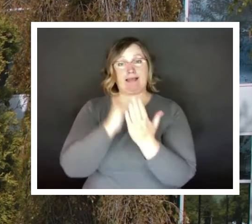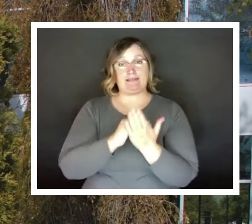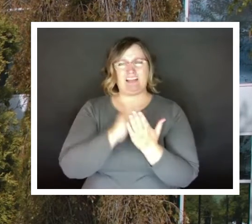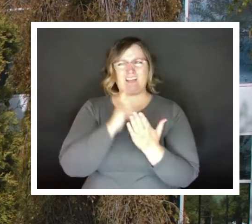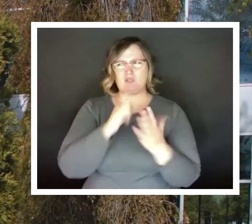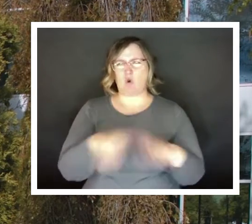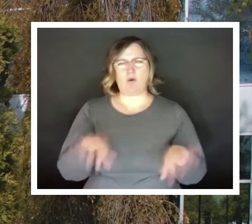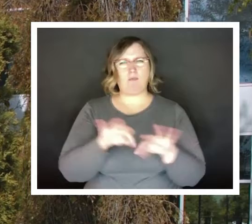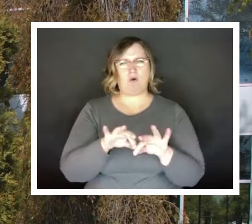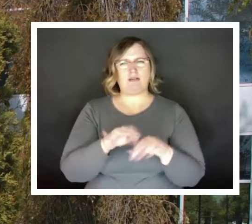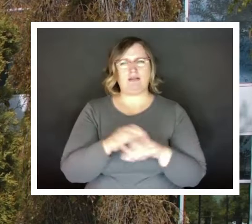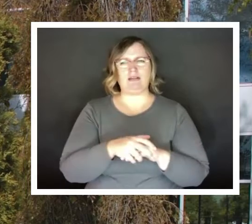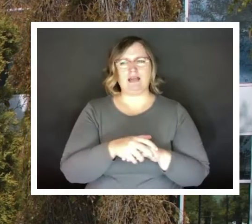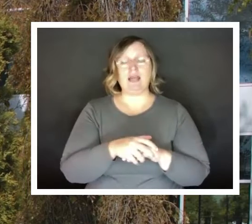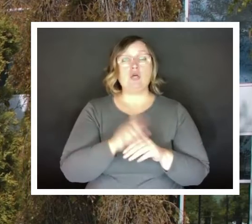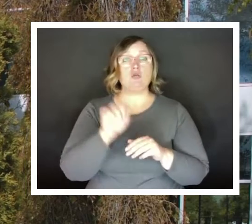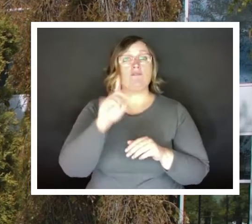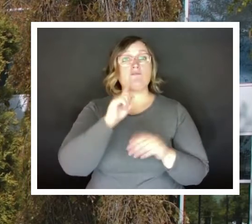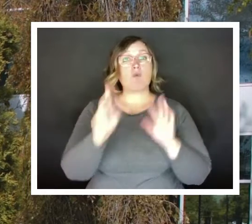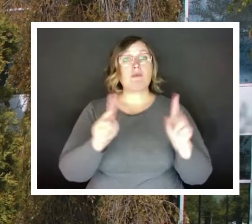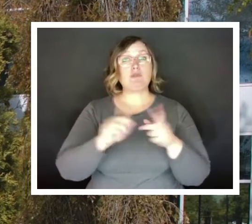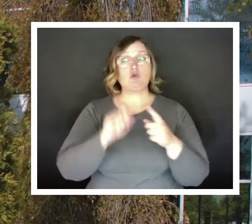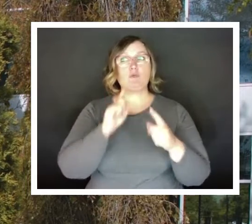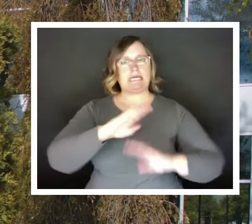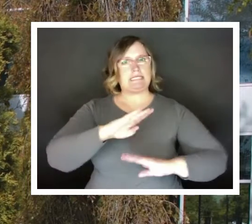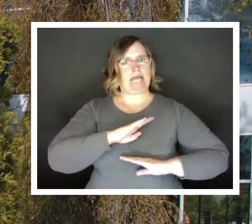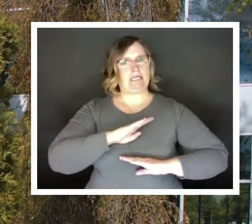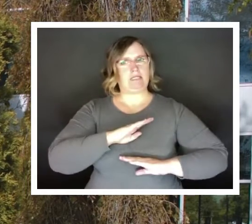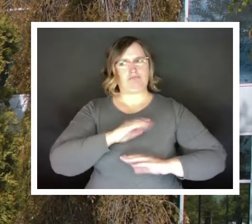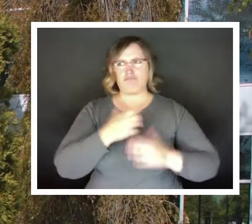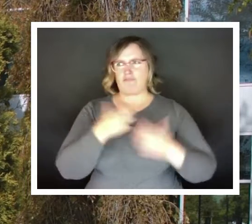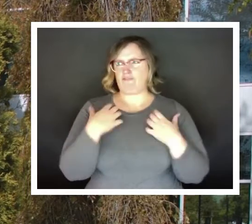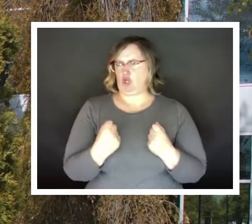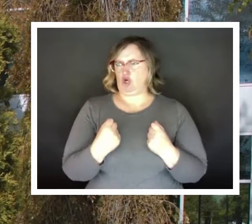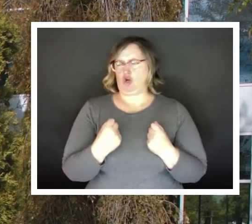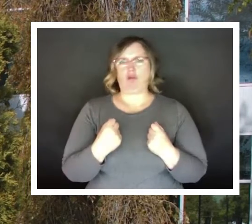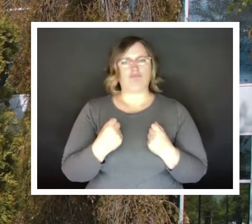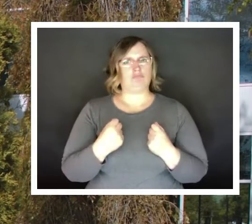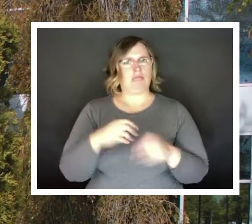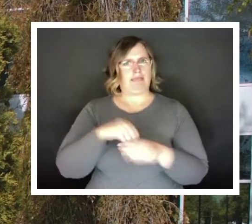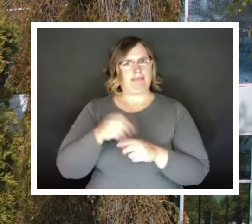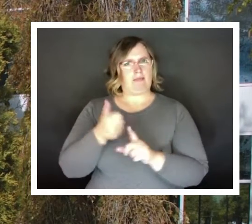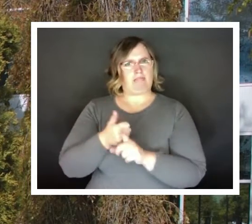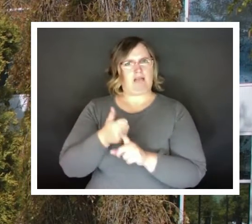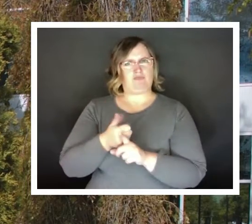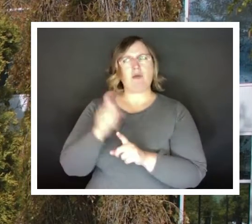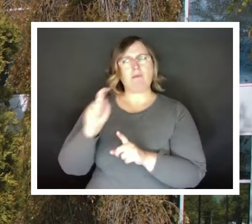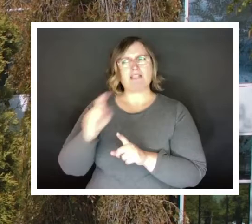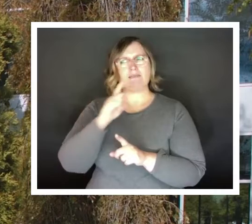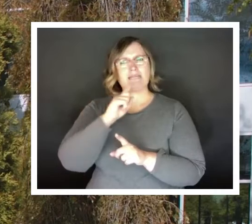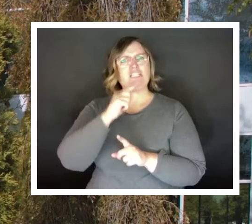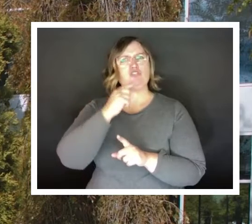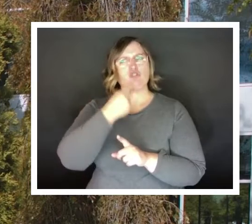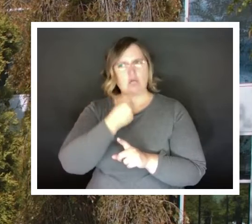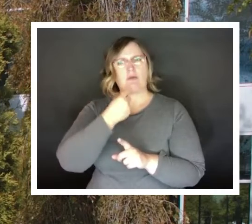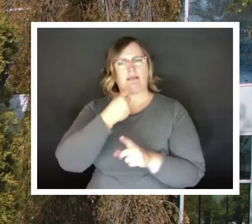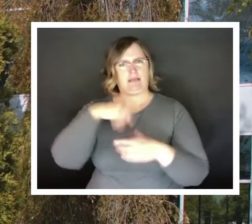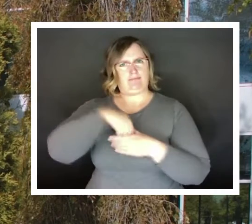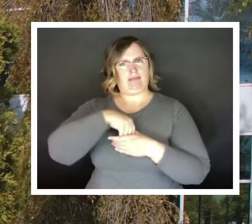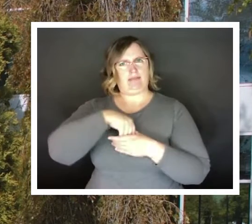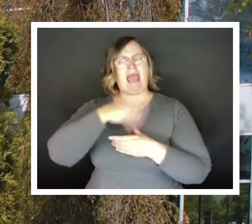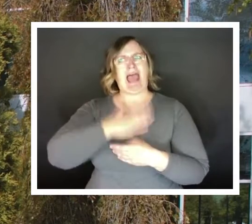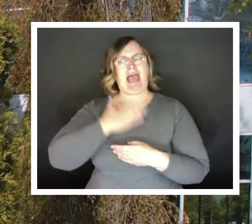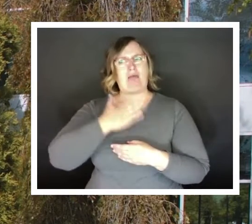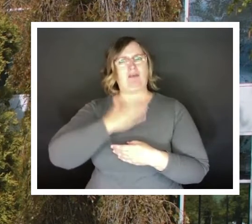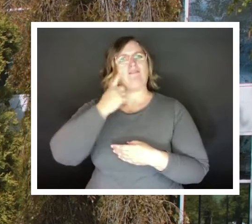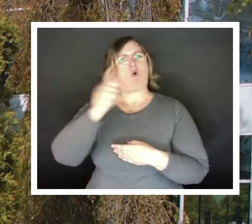be fully content, secure, and confident within ourselves, we must learn to be genuinely happy for others and their successes. I wish I'd